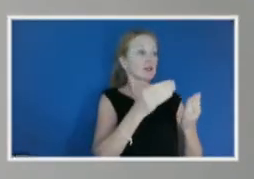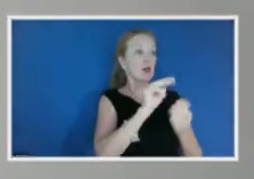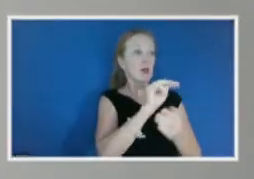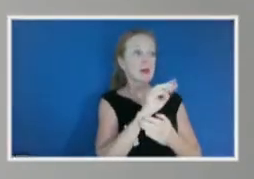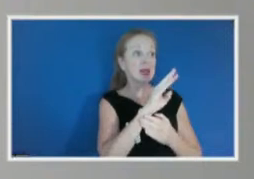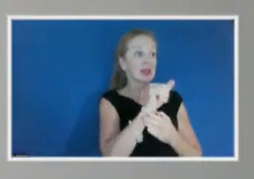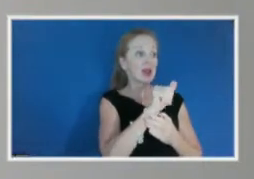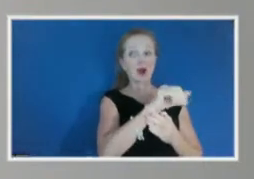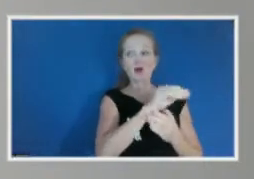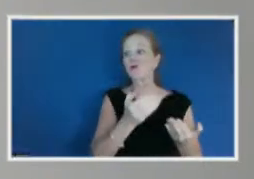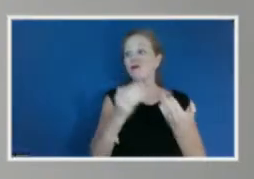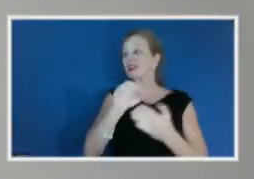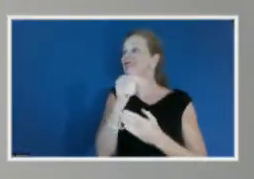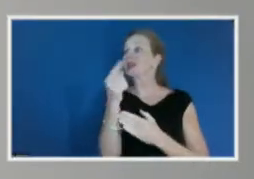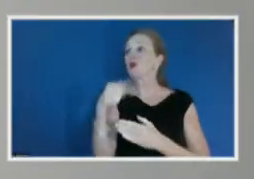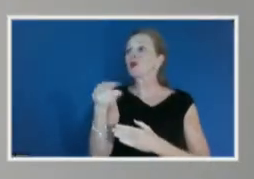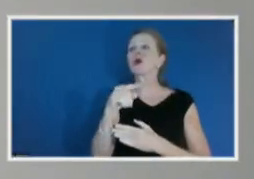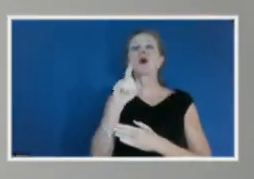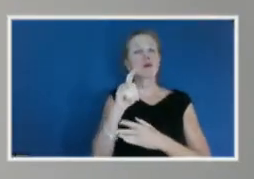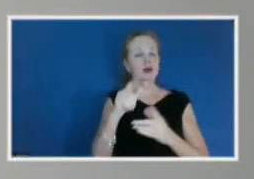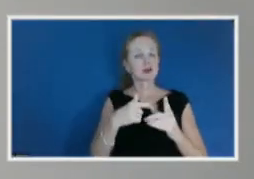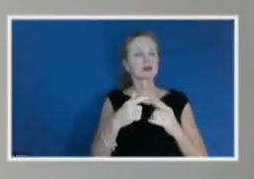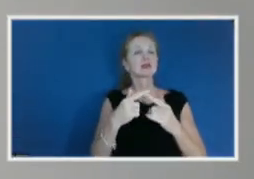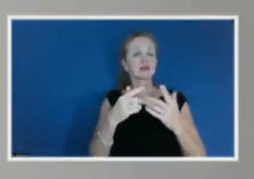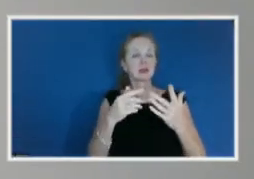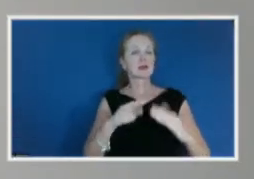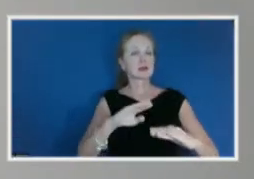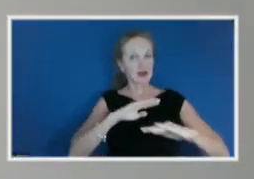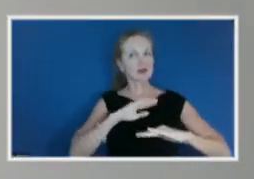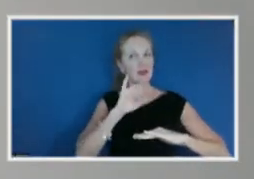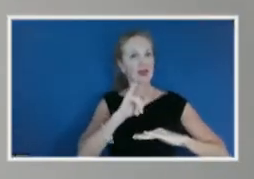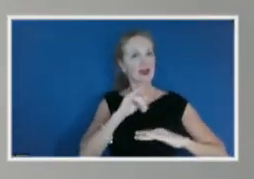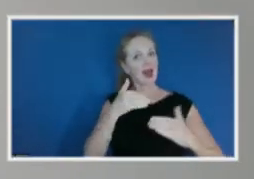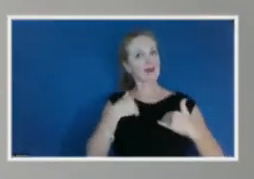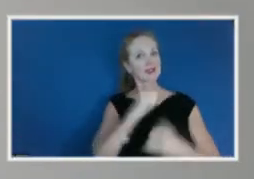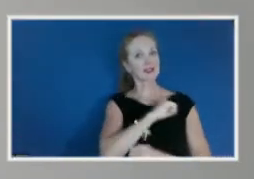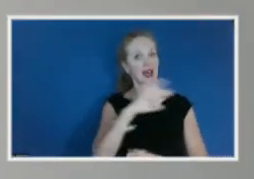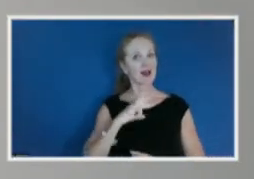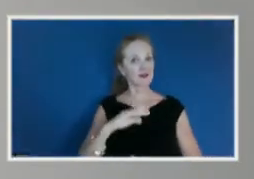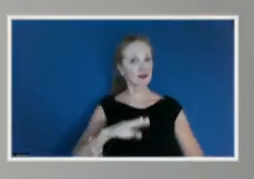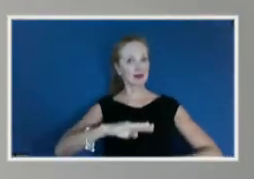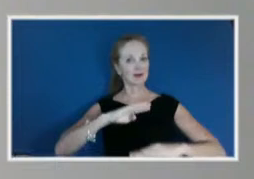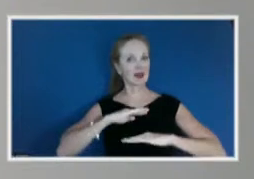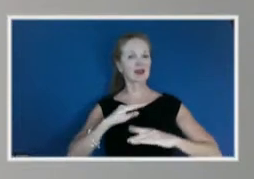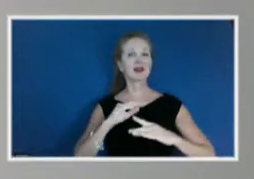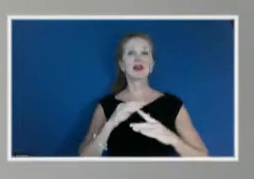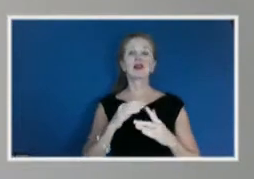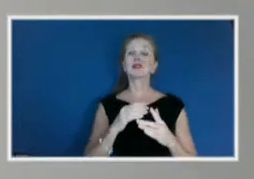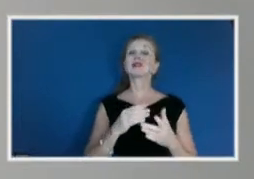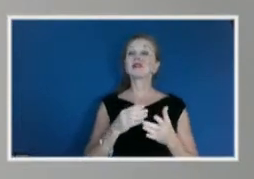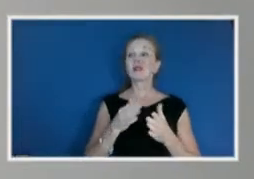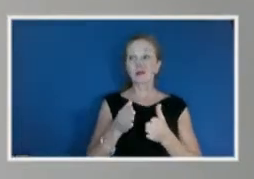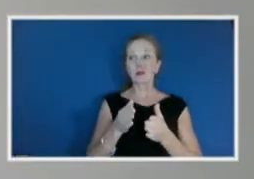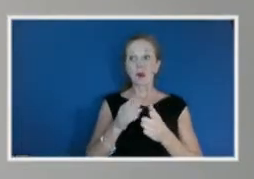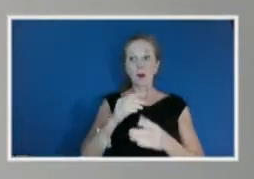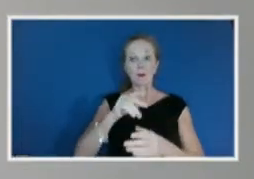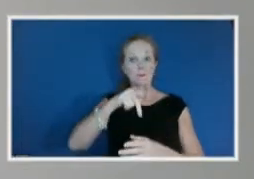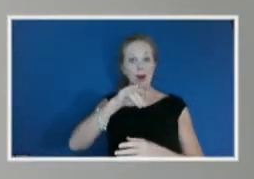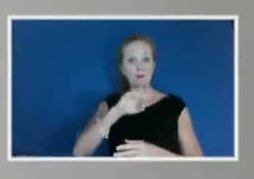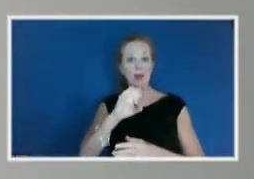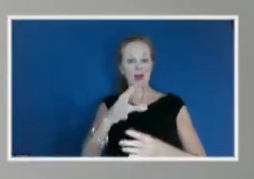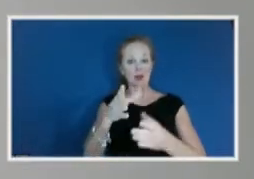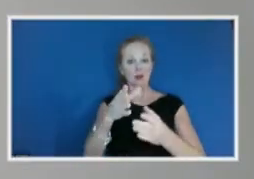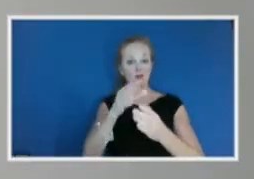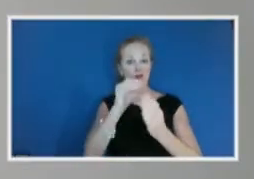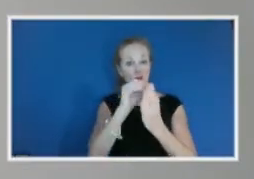to accommodate that and be able to have the staffing to be able to fulfill those public records requests. Public information